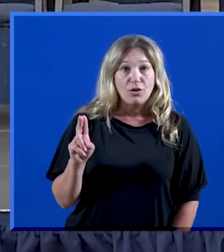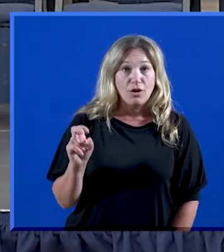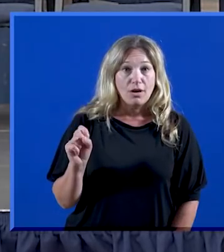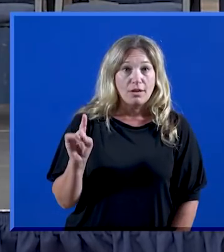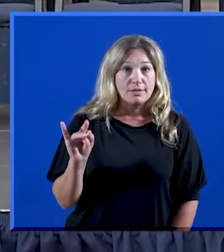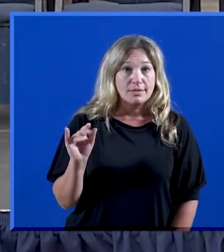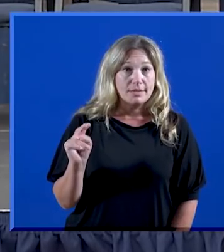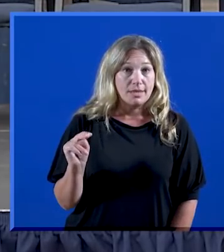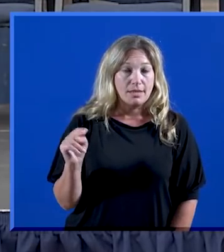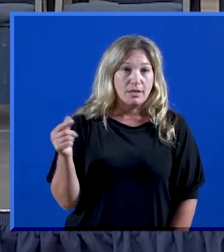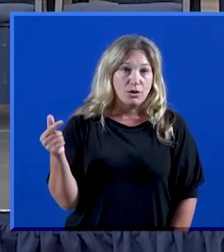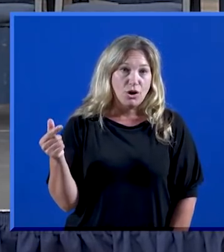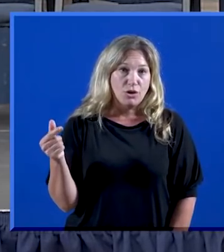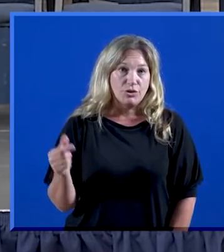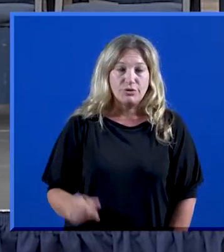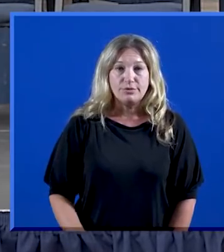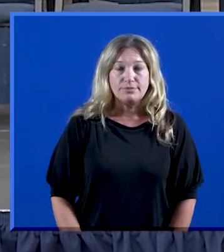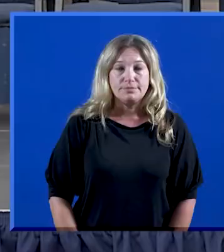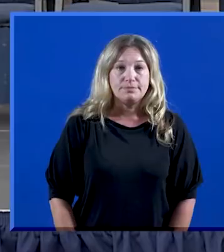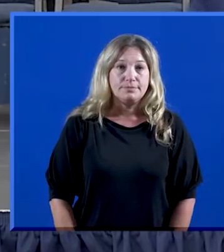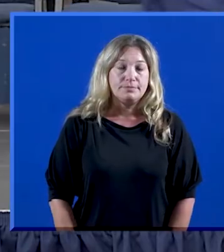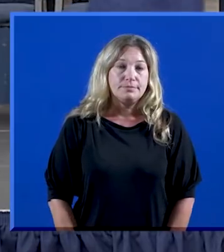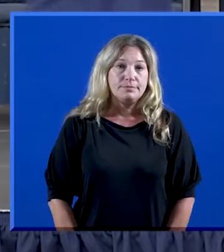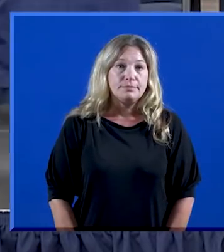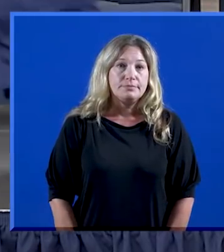Austin Gardner.